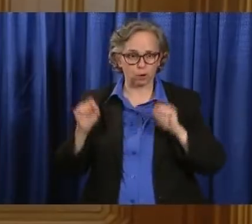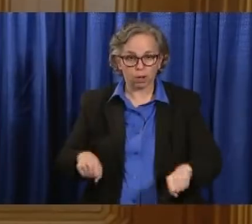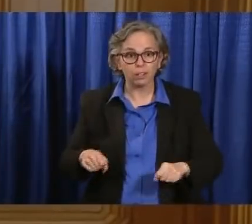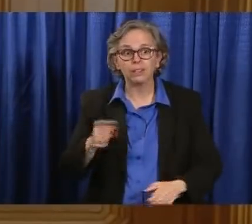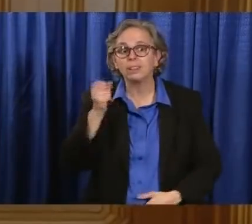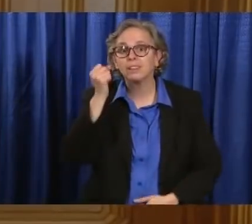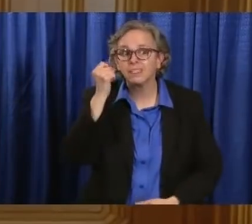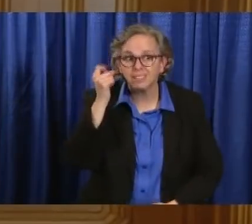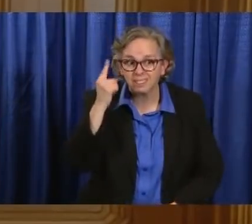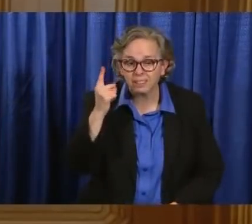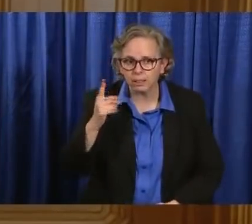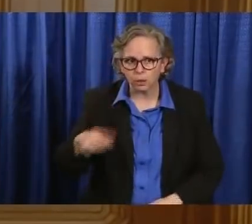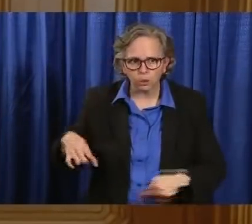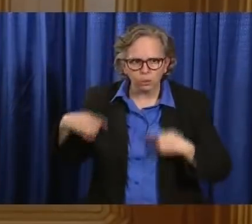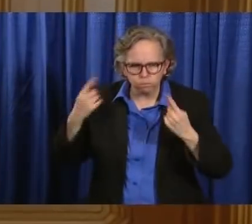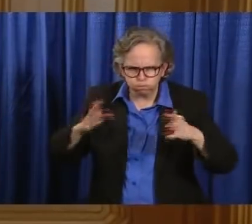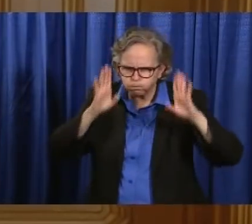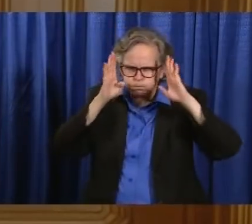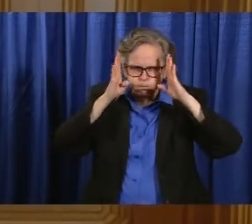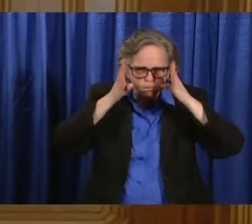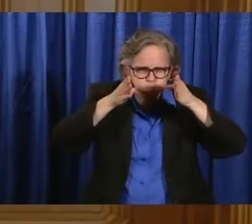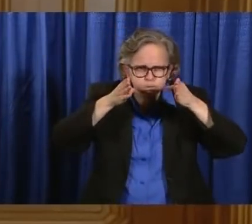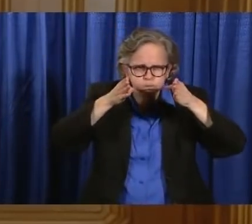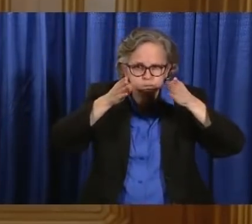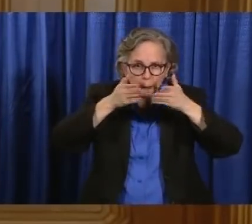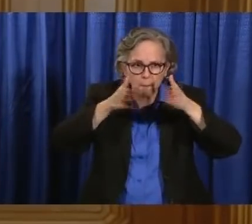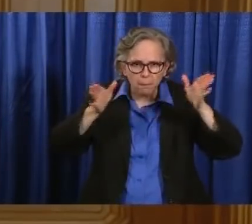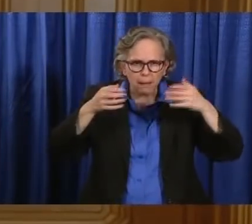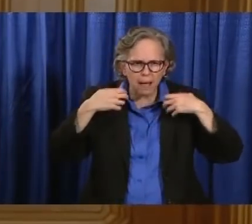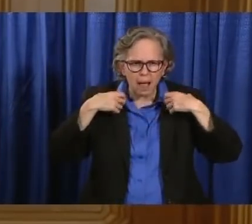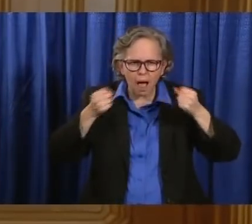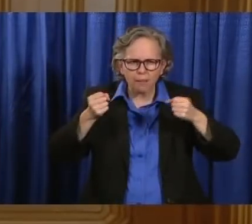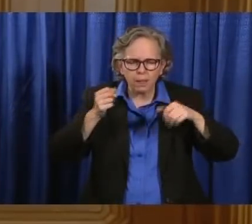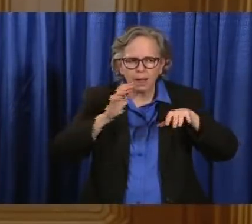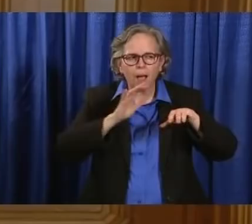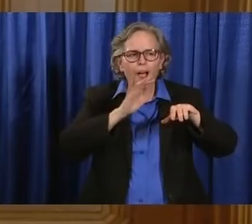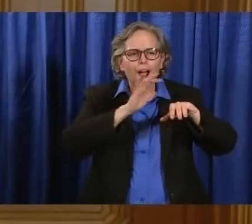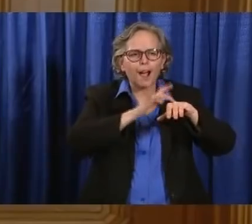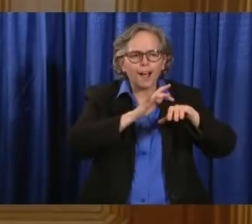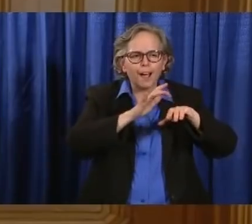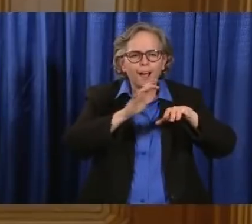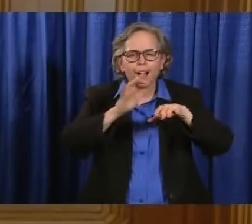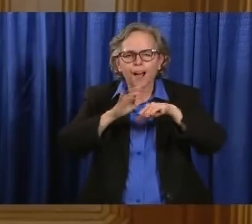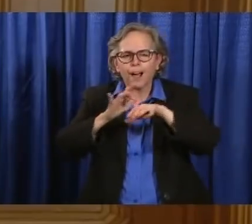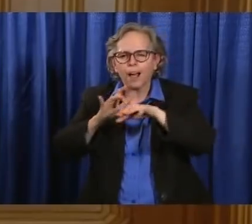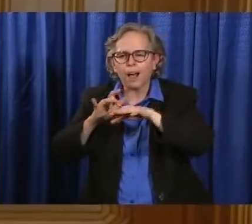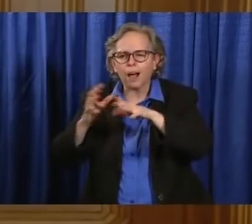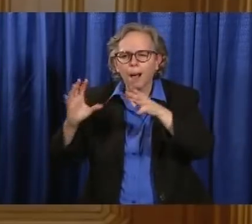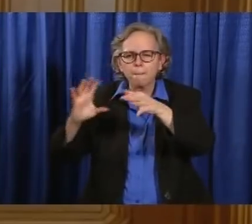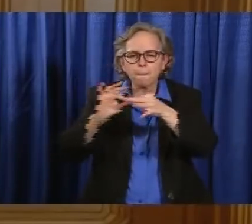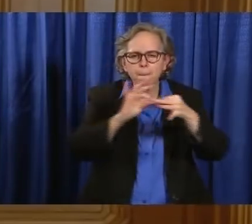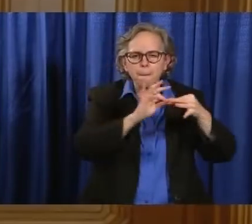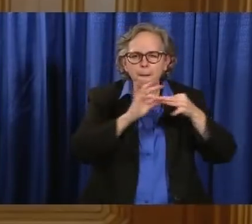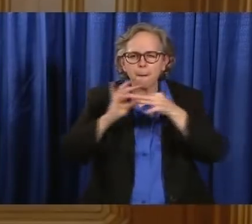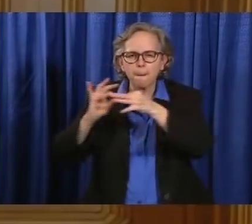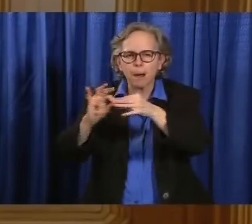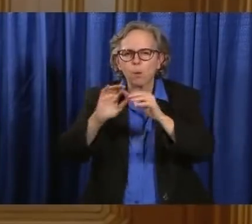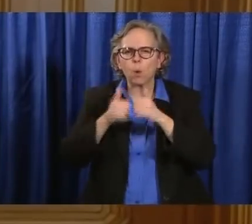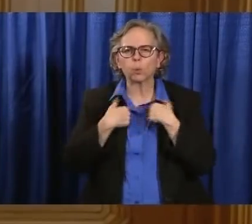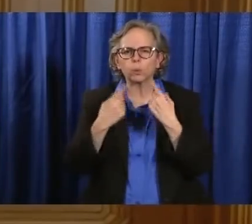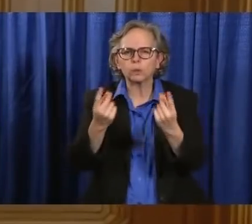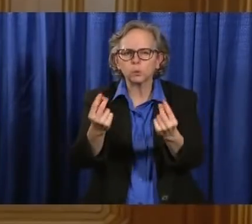thing we found is public health permeates almost everything that we do, and so that's a focus that